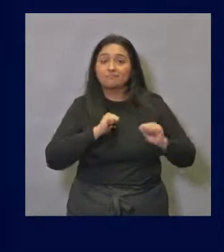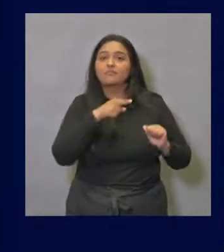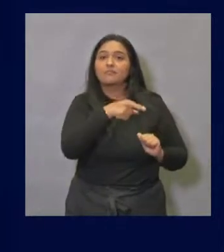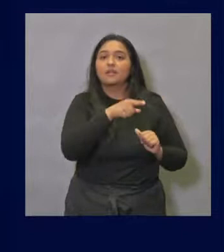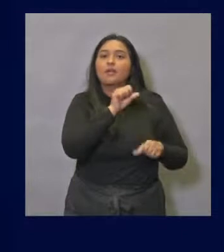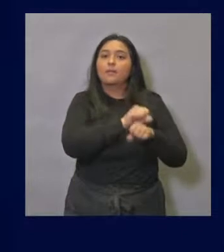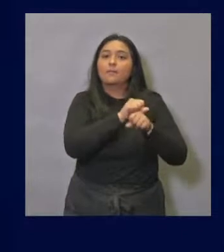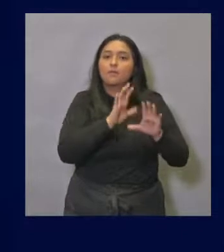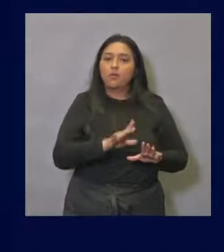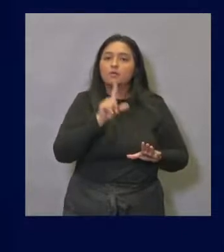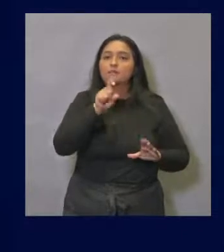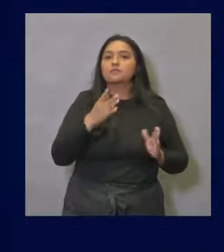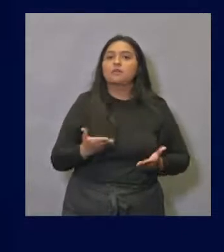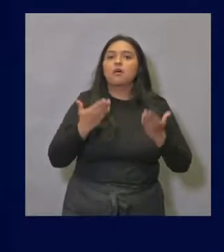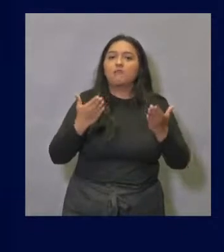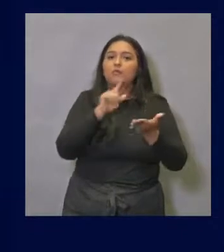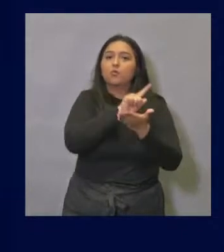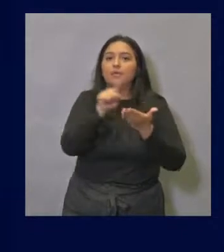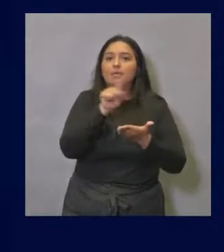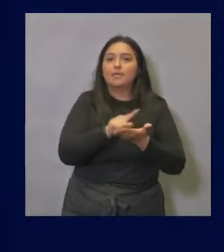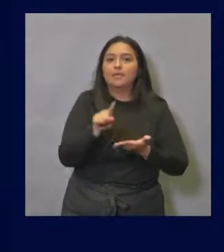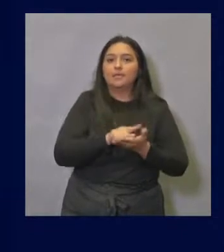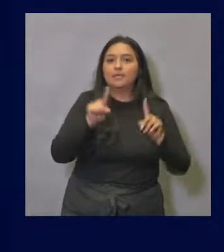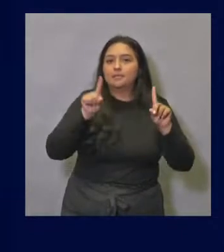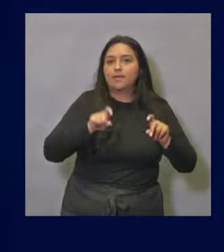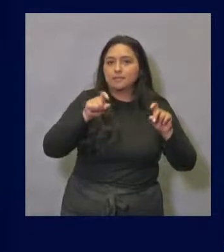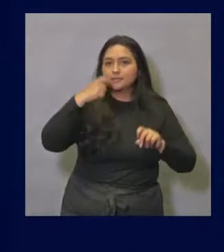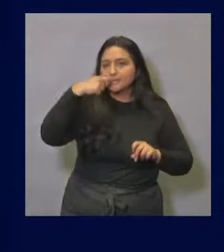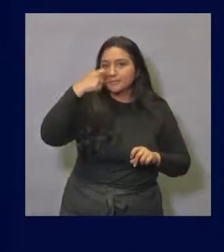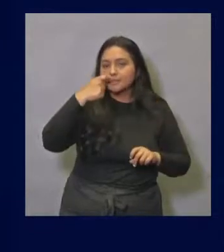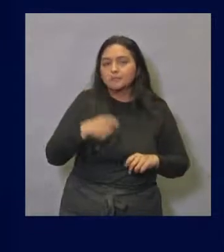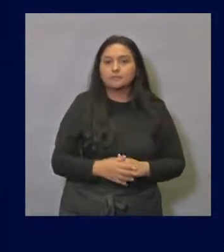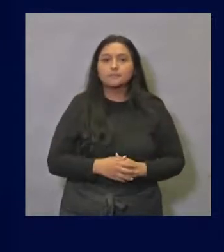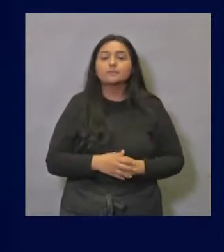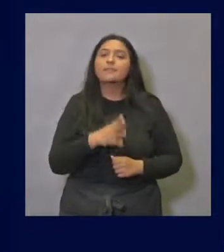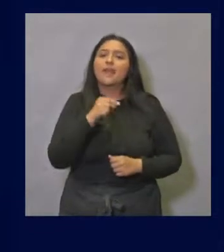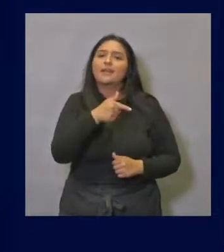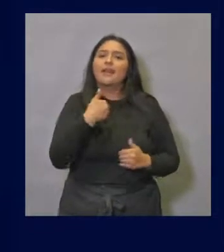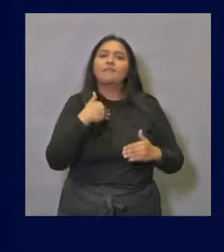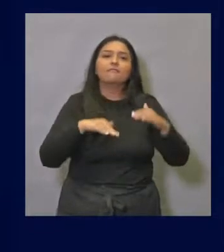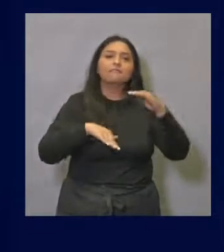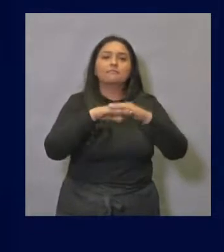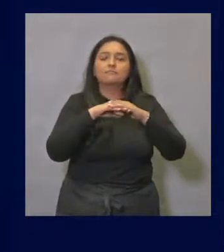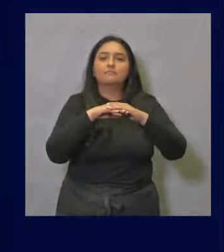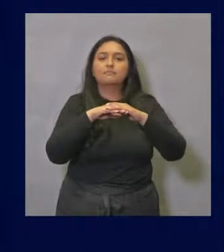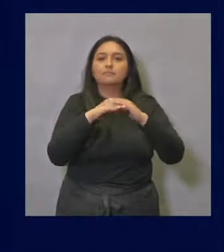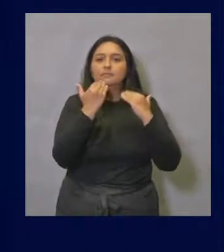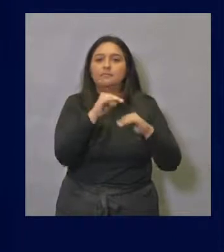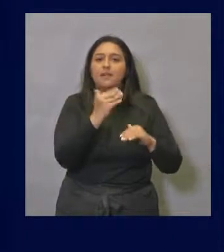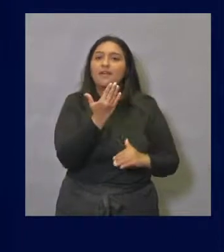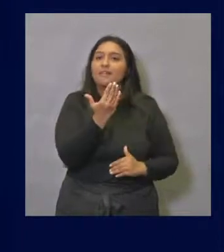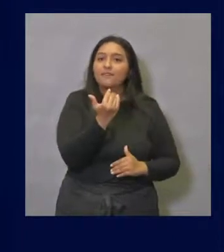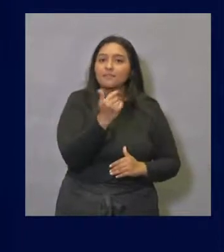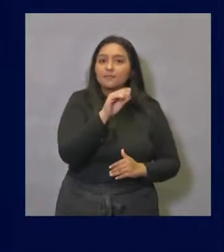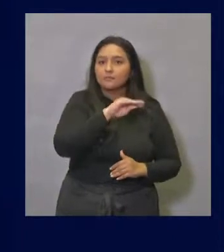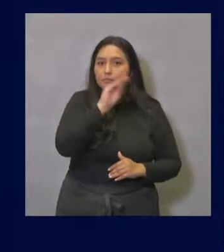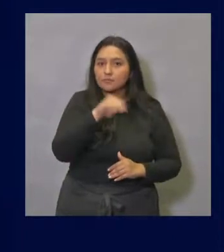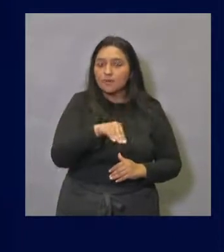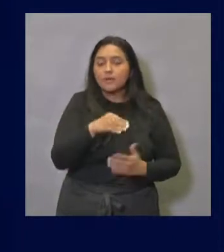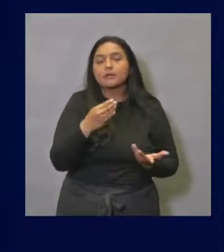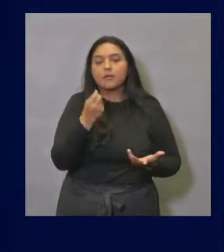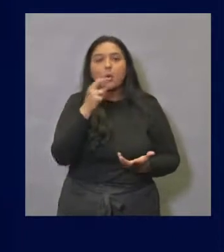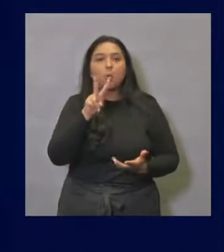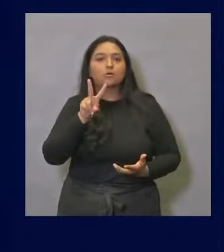that hold up to 1,500 people, there's a maximum capacity limit of 15% or 200 people, whichever